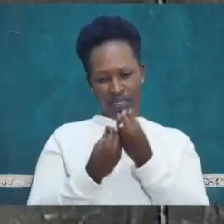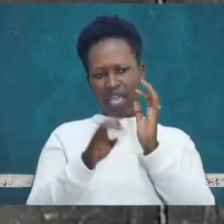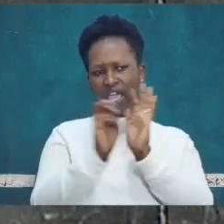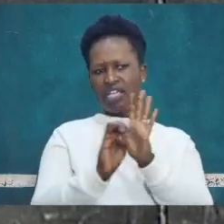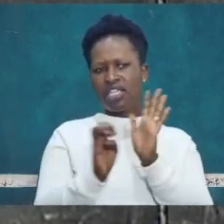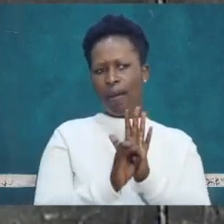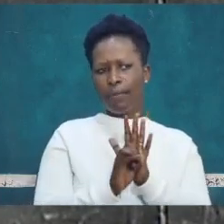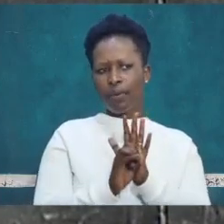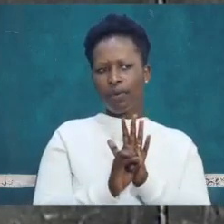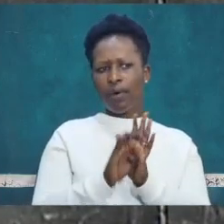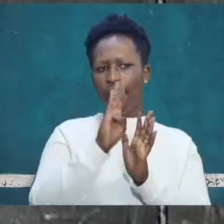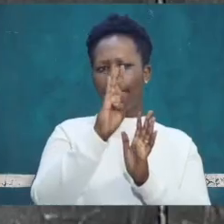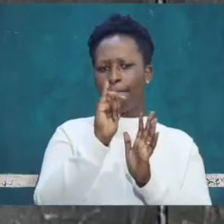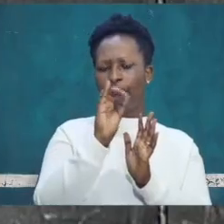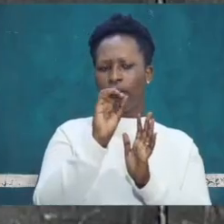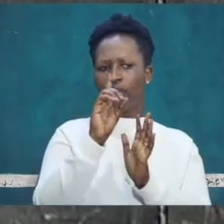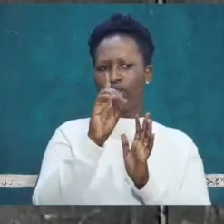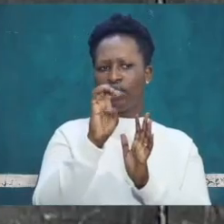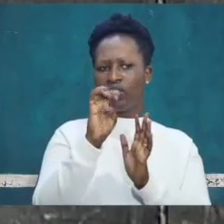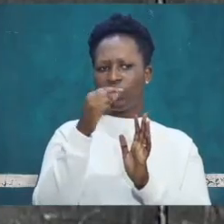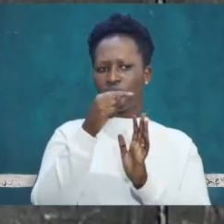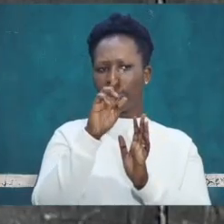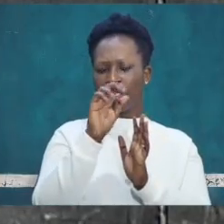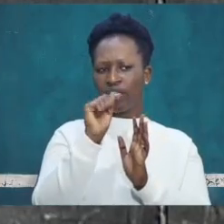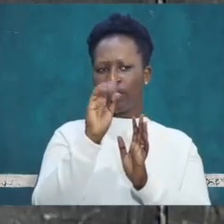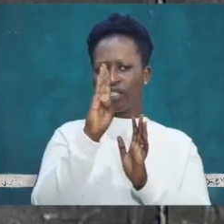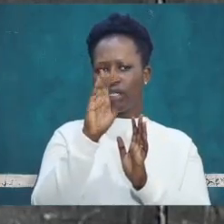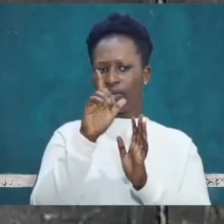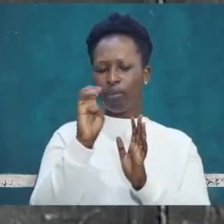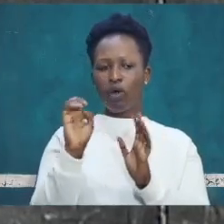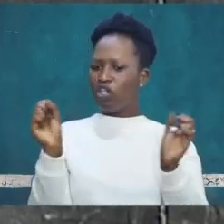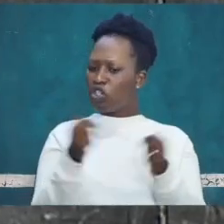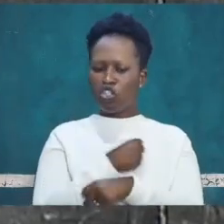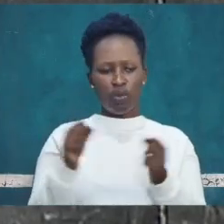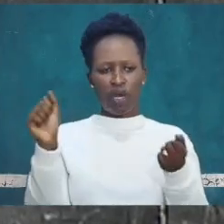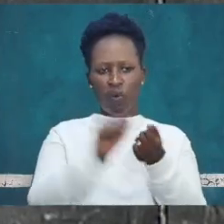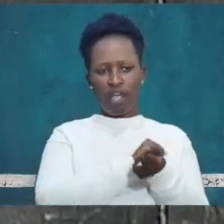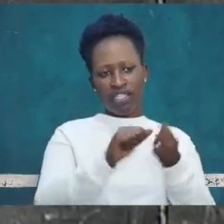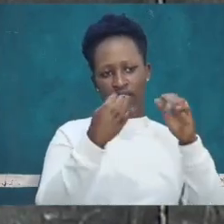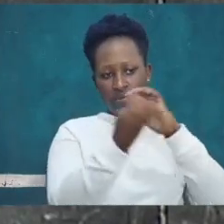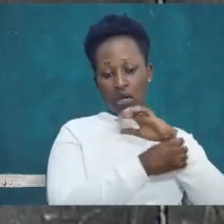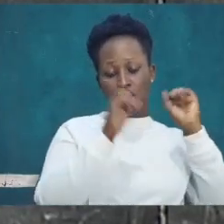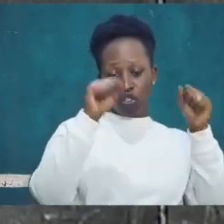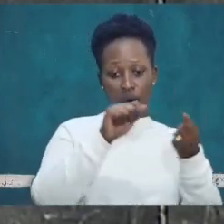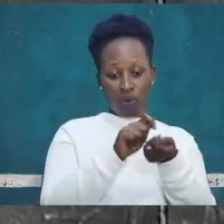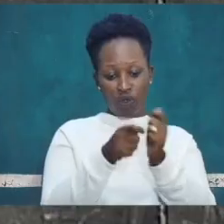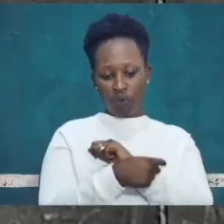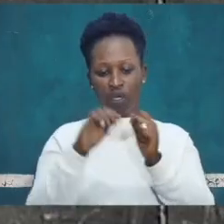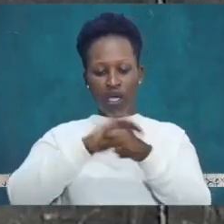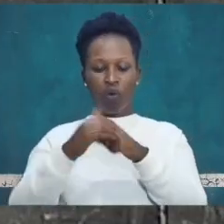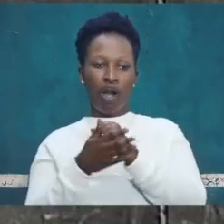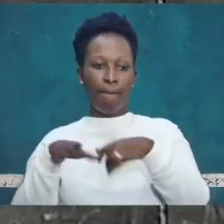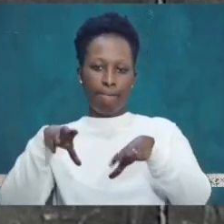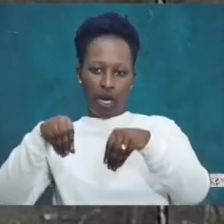biodegradable good does not pollute the environment because it can be broken down, it can decompose, and maybe it forms manure. So